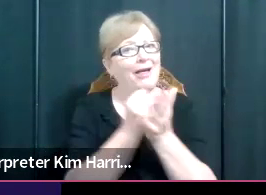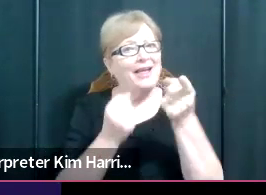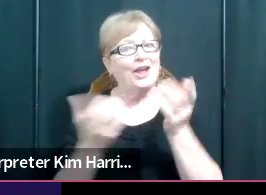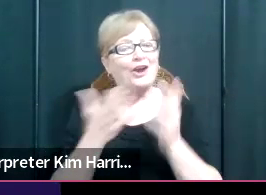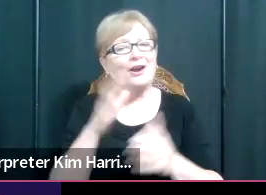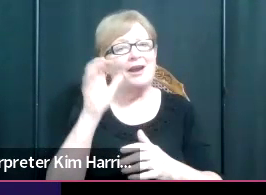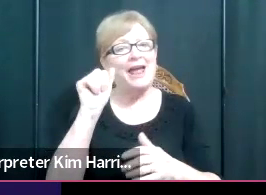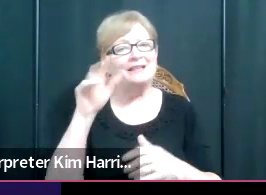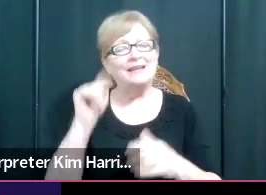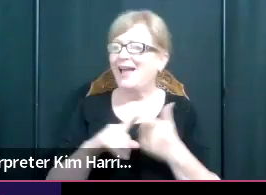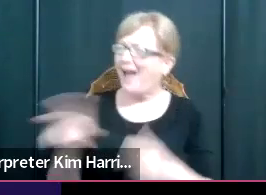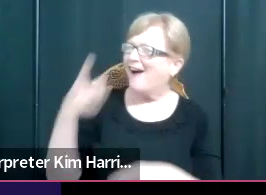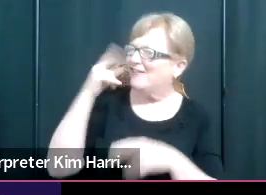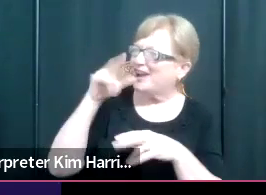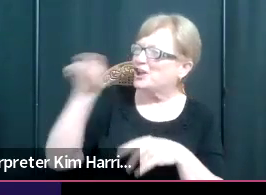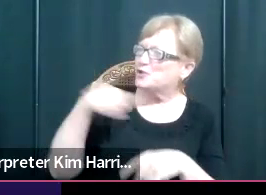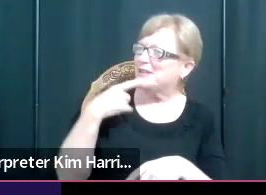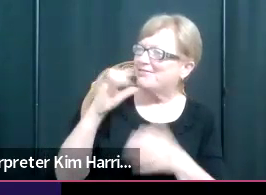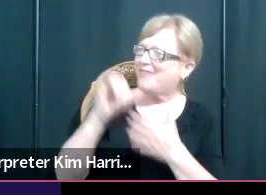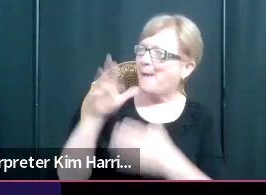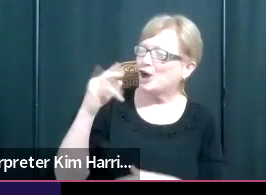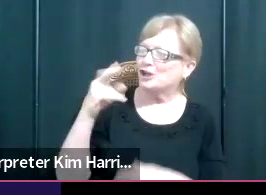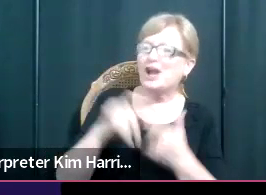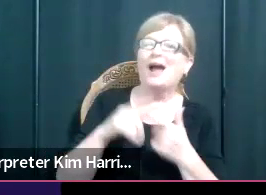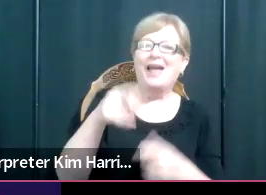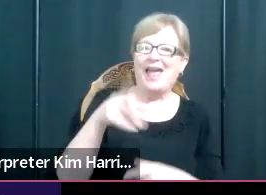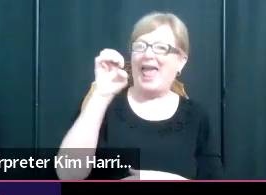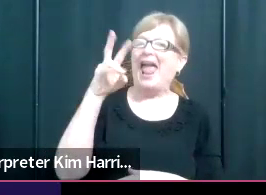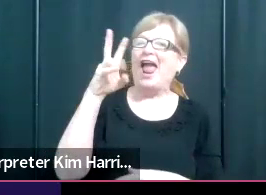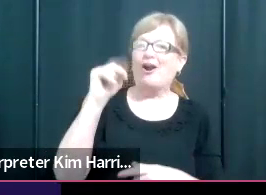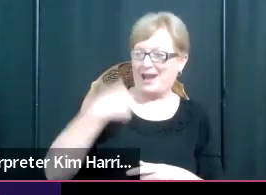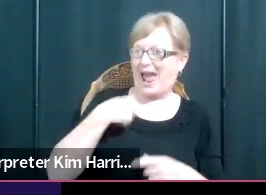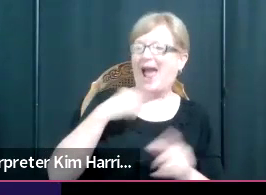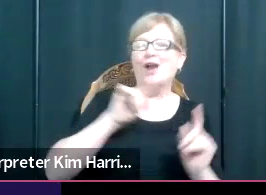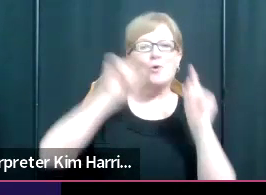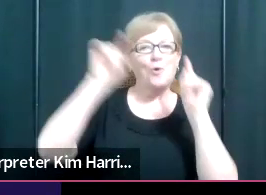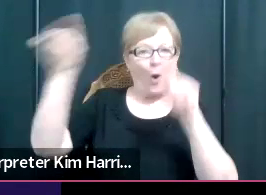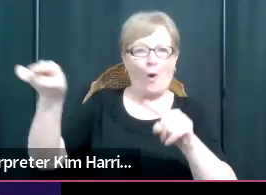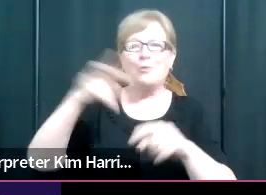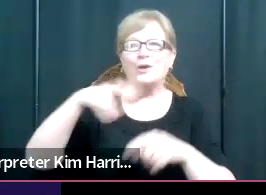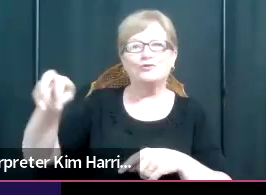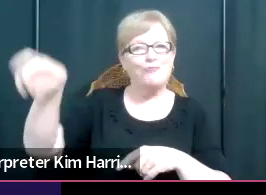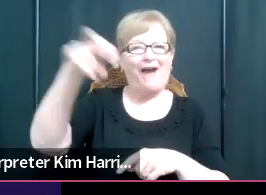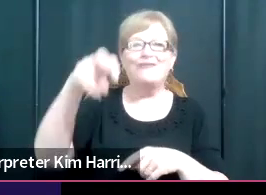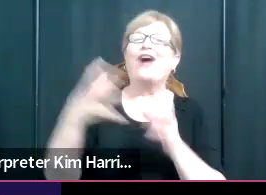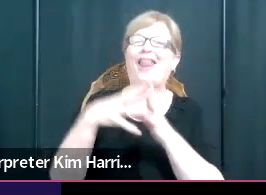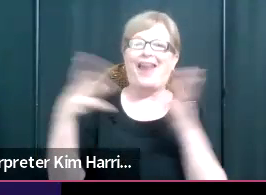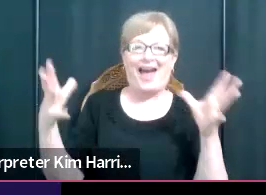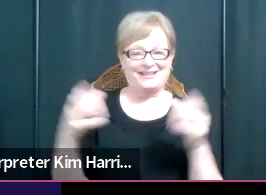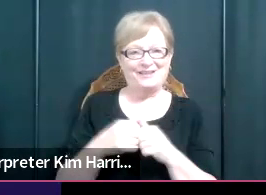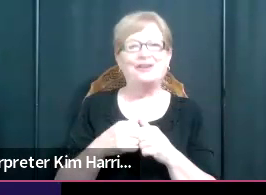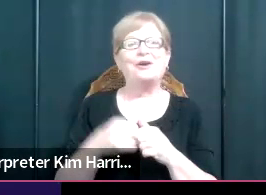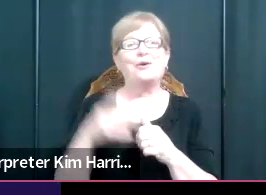Funny you mentioned that, Marcia. Erin and I take this show on the road all the time. frequently.